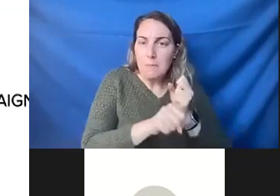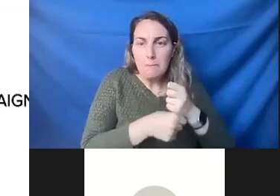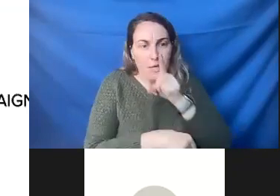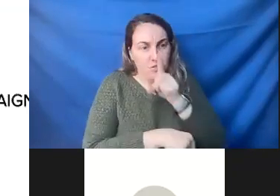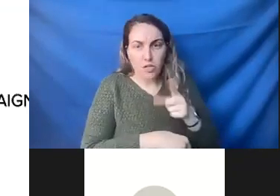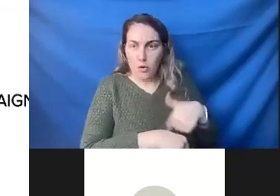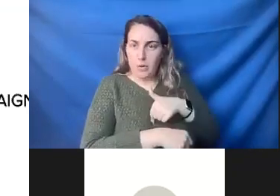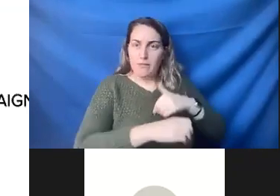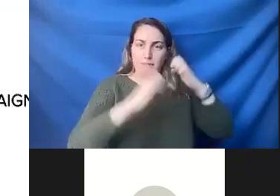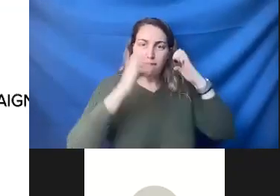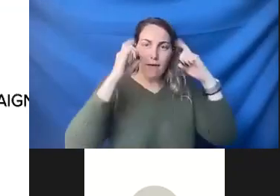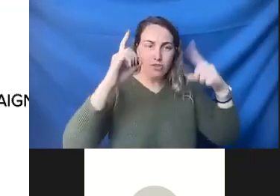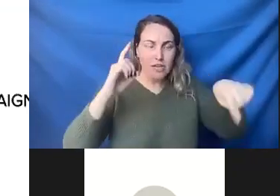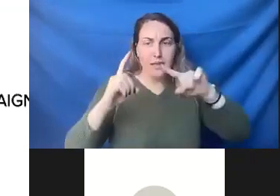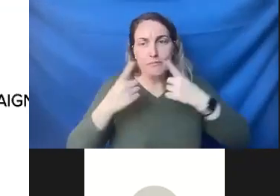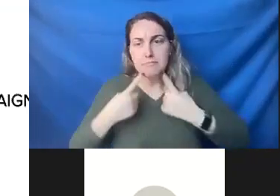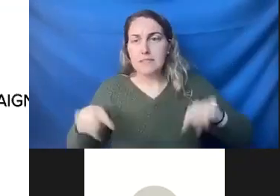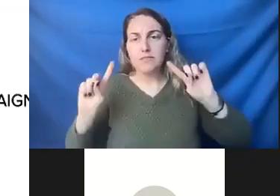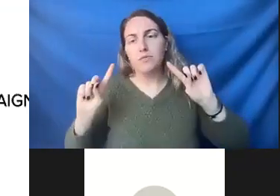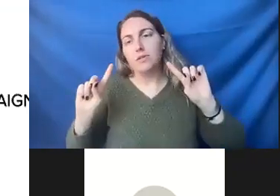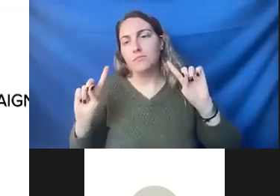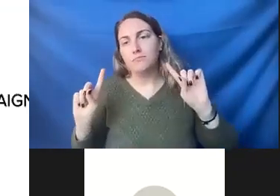folks in the most effective way possible.